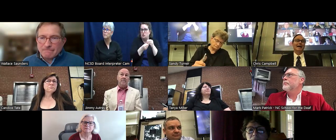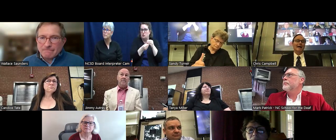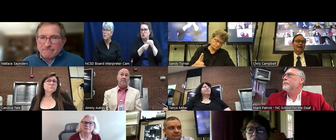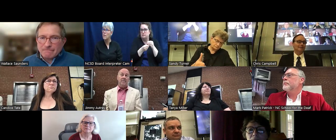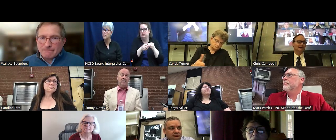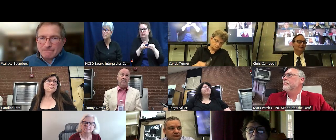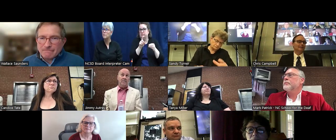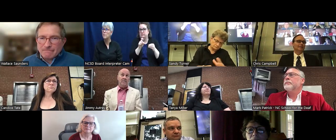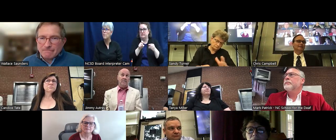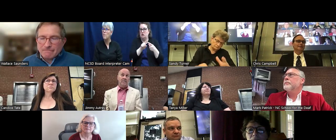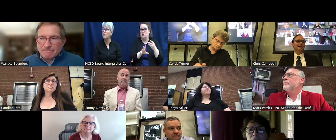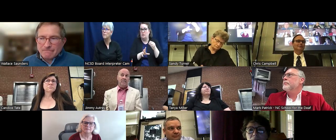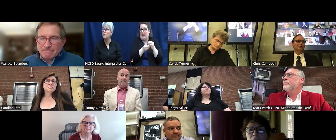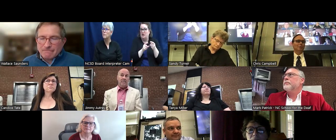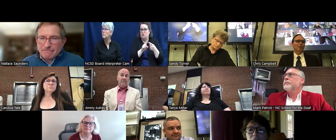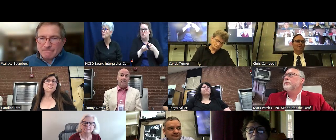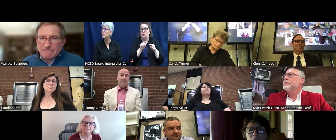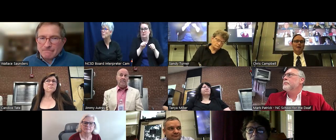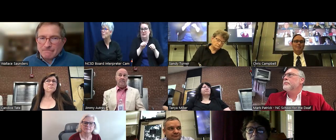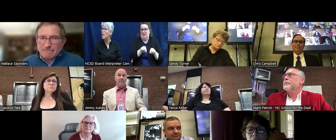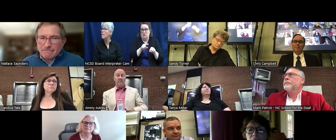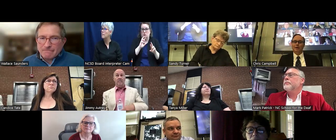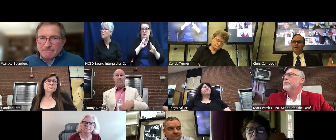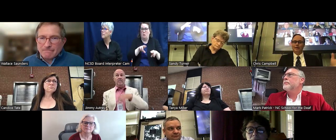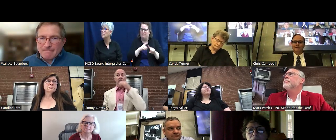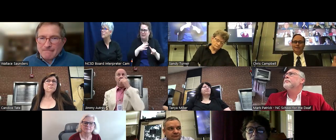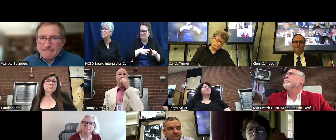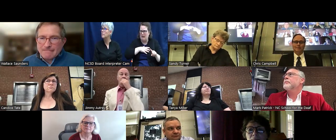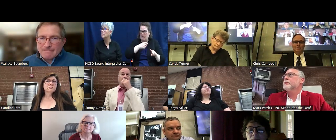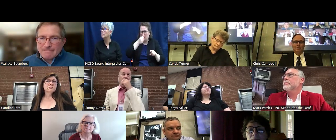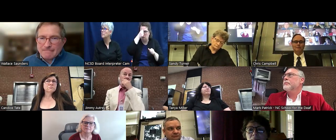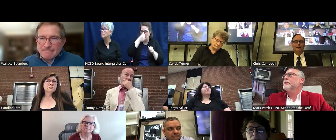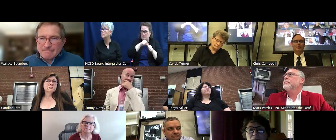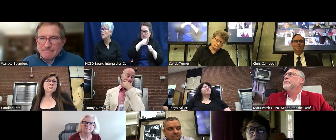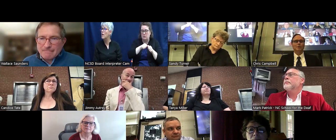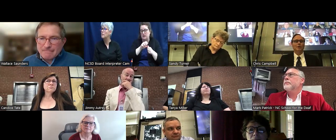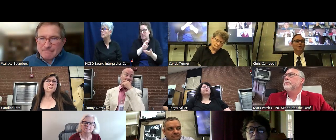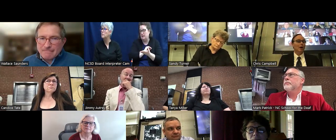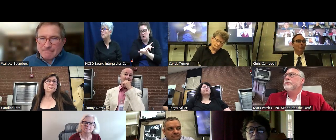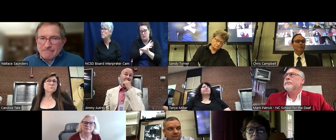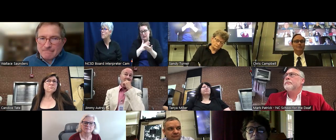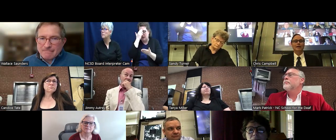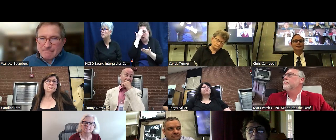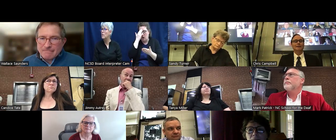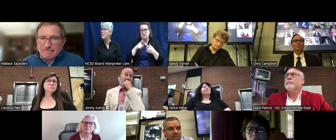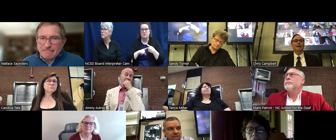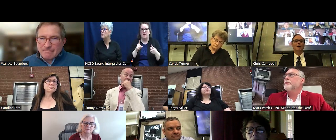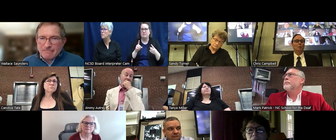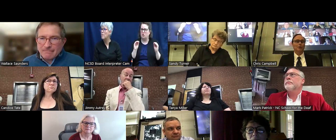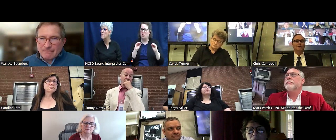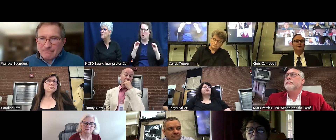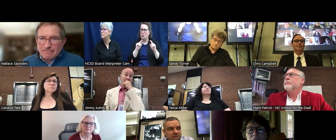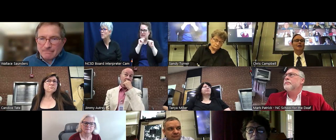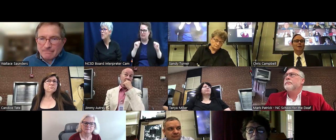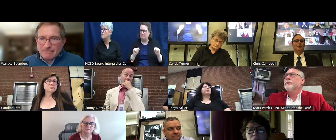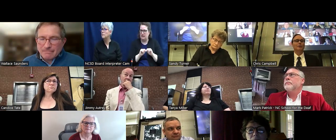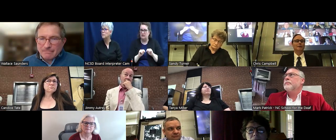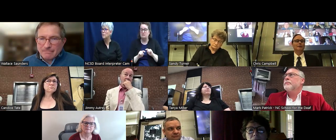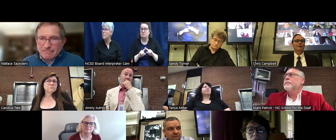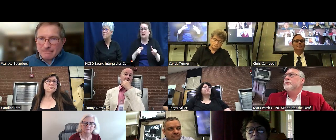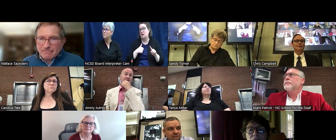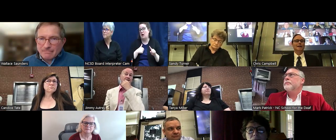be added to this report, but my memory is, and Mark may know as well, no, there's not a template. I would